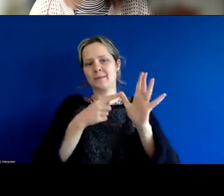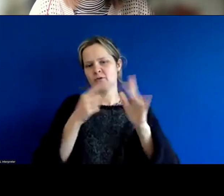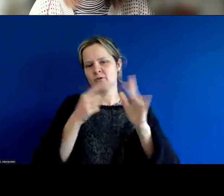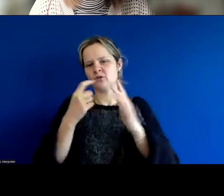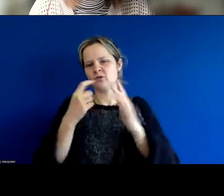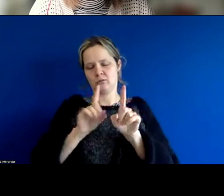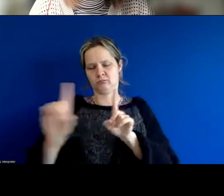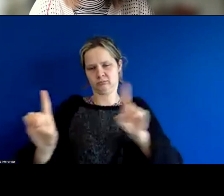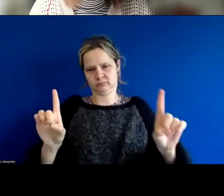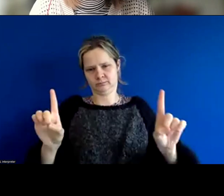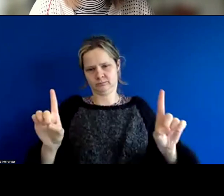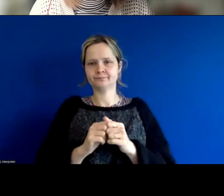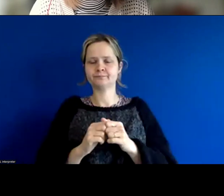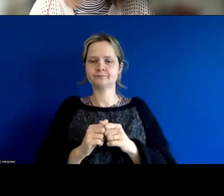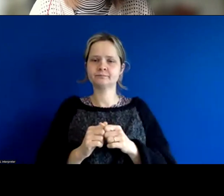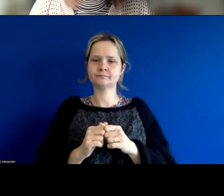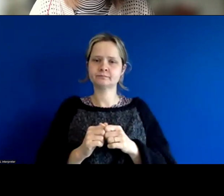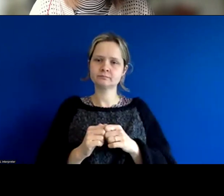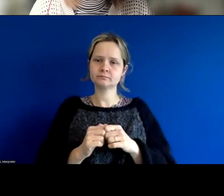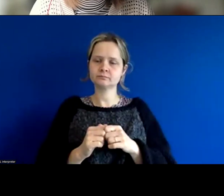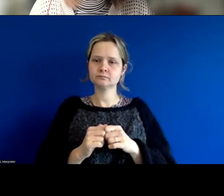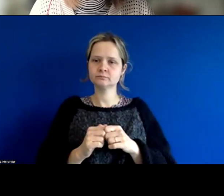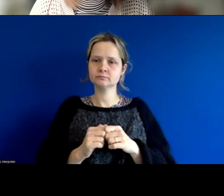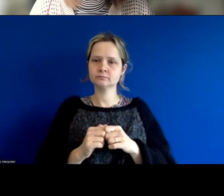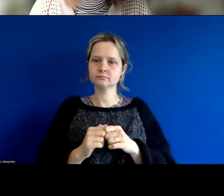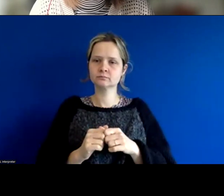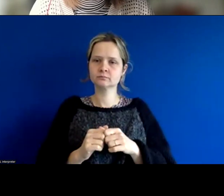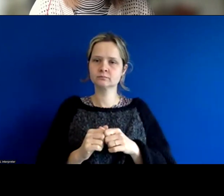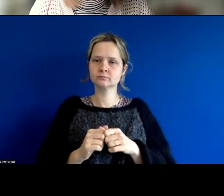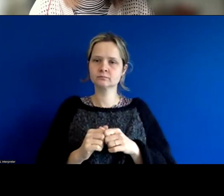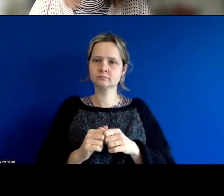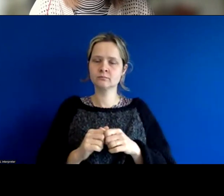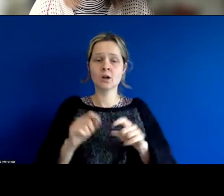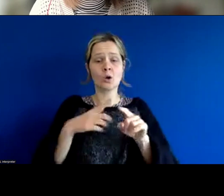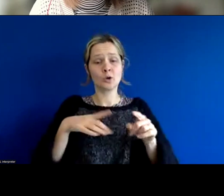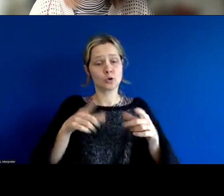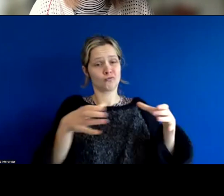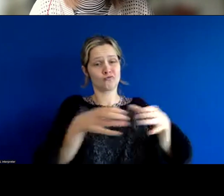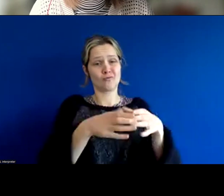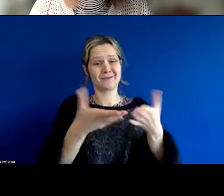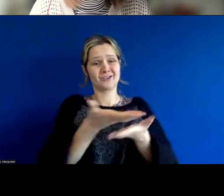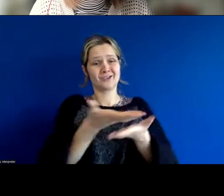the sessions. So you can discuss